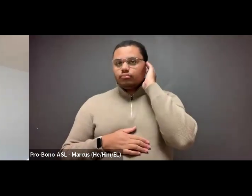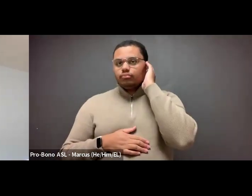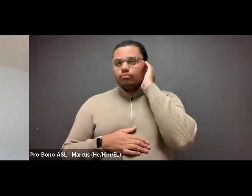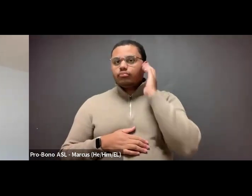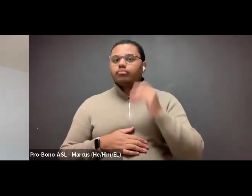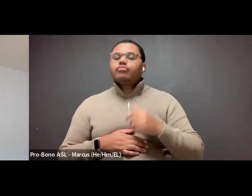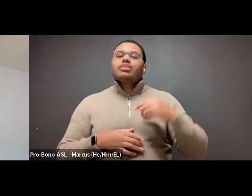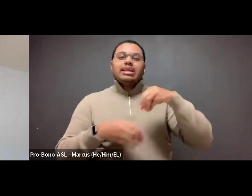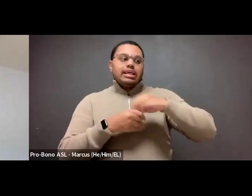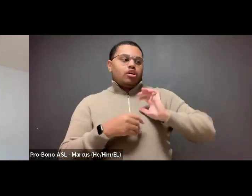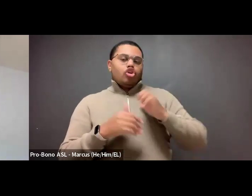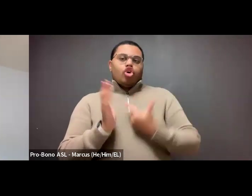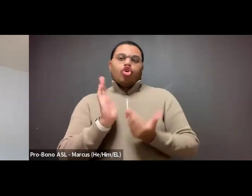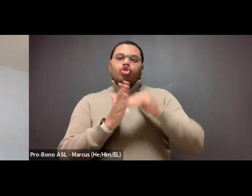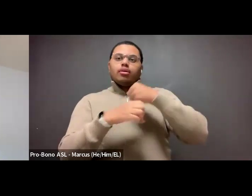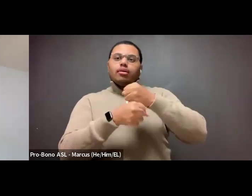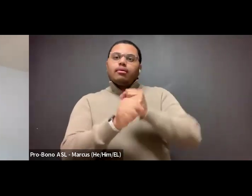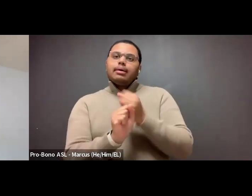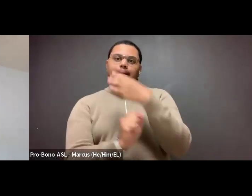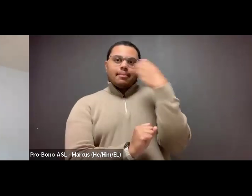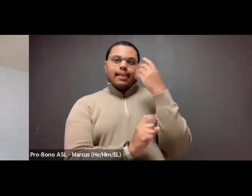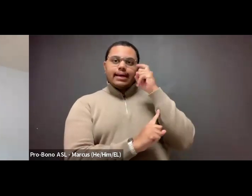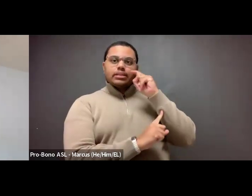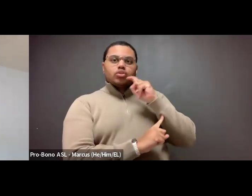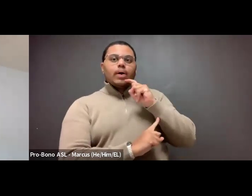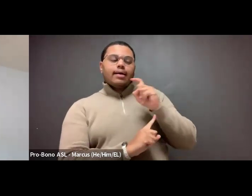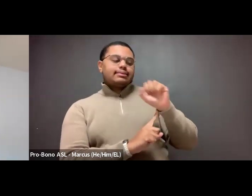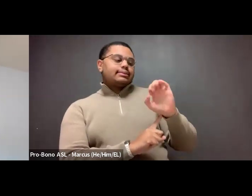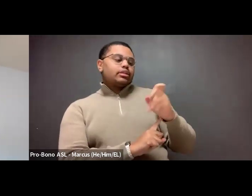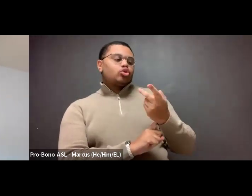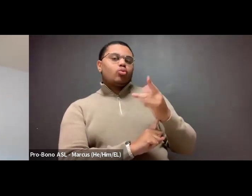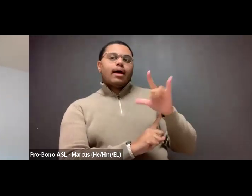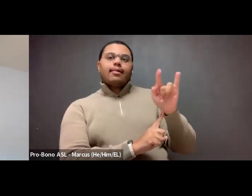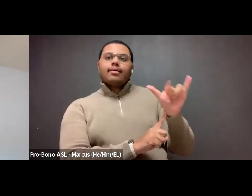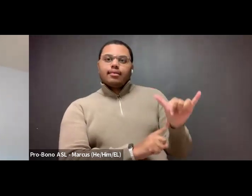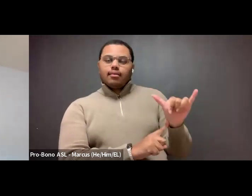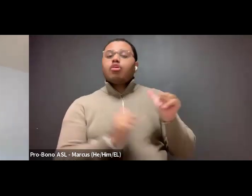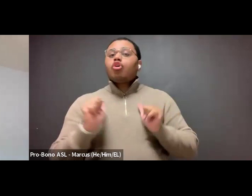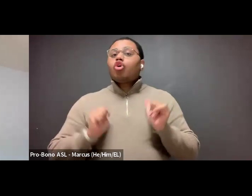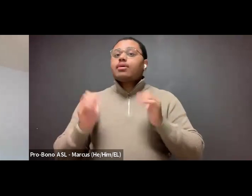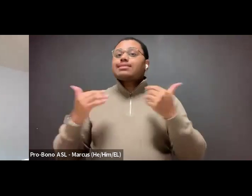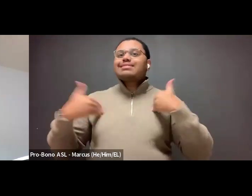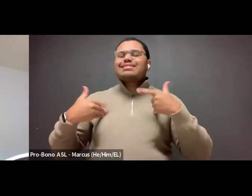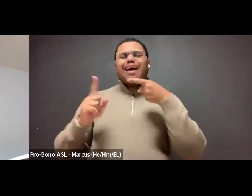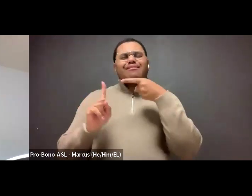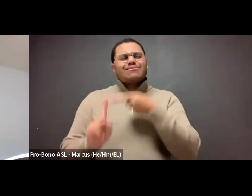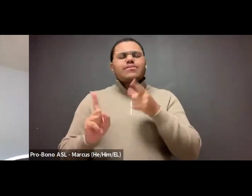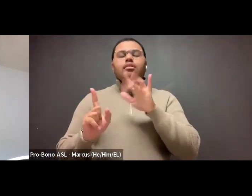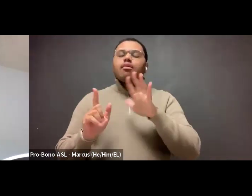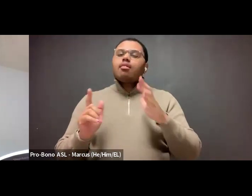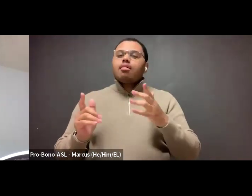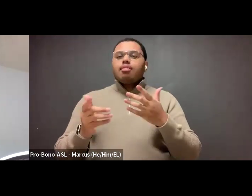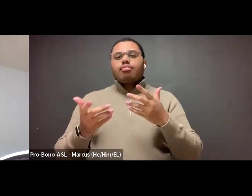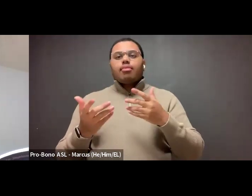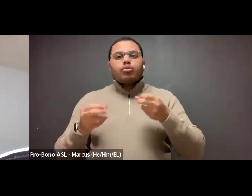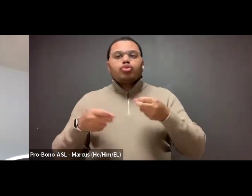In our recreations of Black sexuality, artists have the opportunity to reveal what is hidden by white